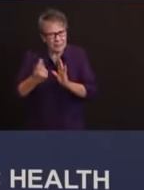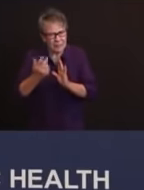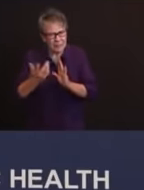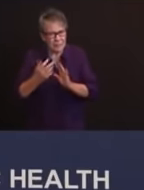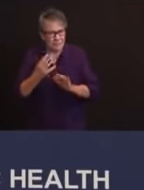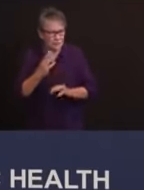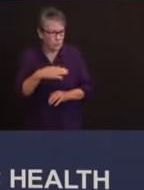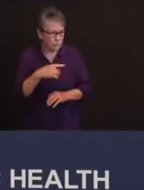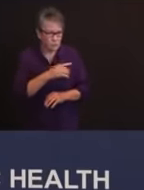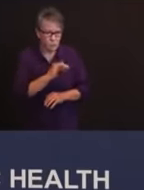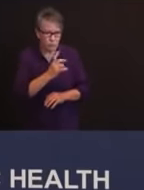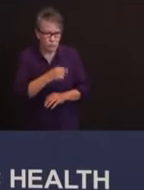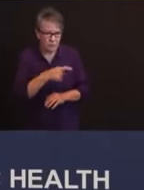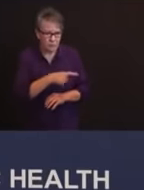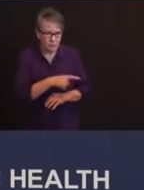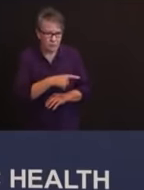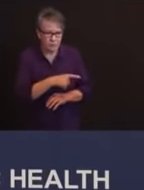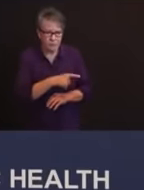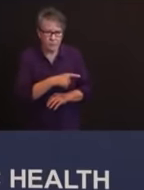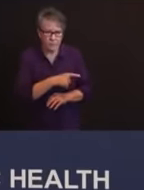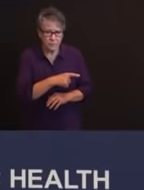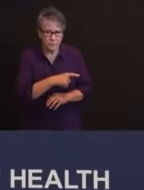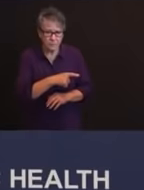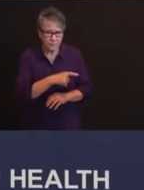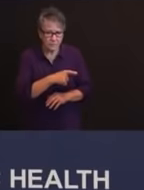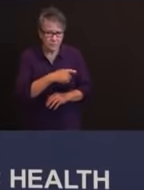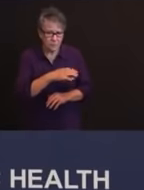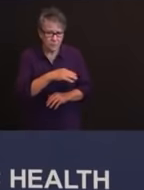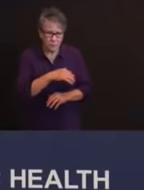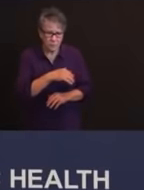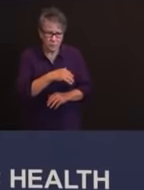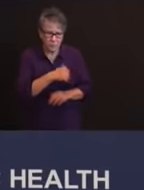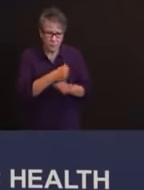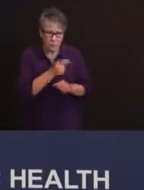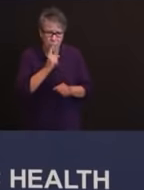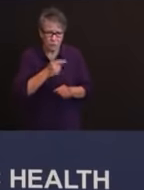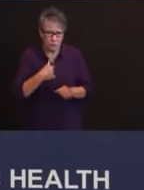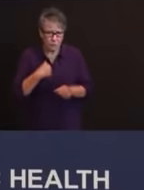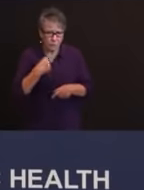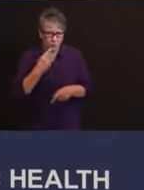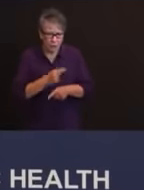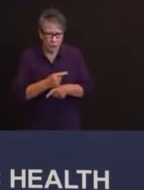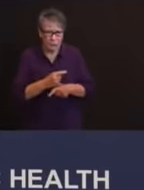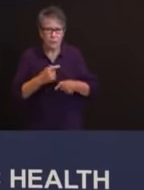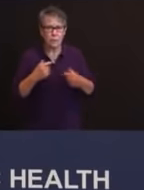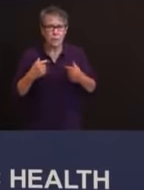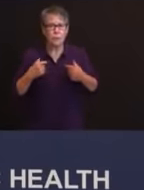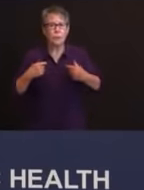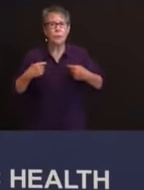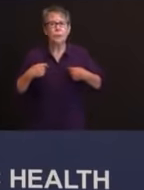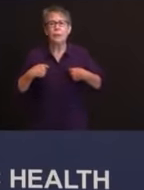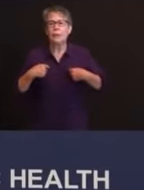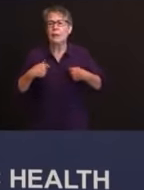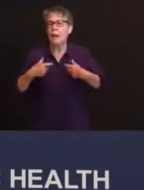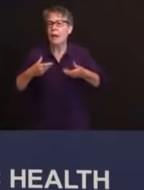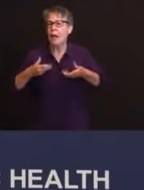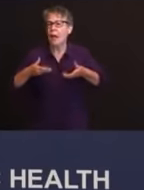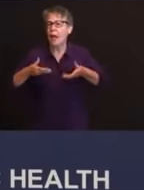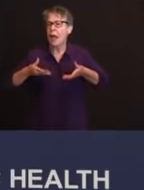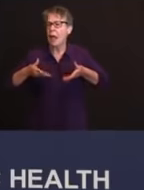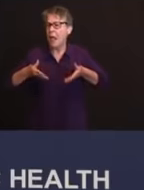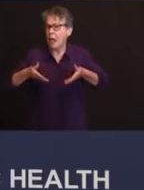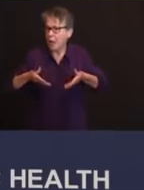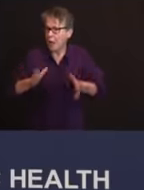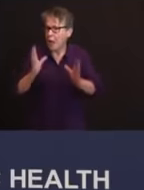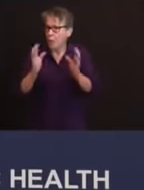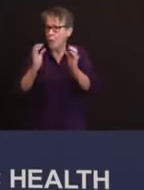going to, not I think, will put the holy water on this. We are allowing closer distancing among tables as